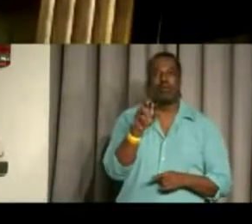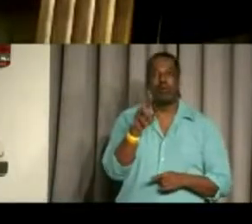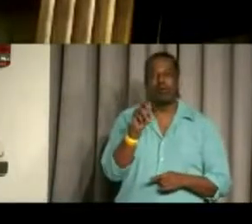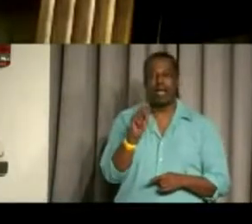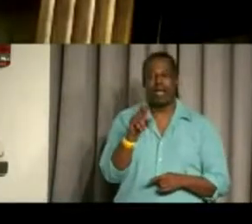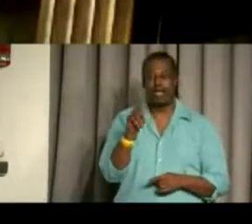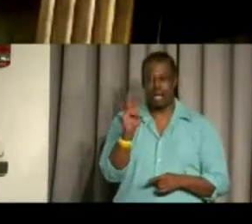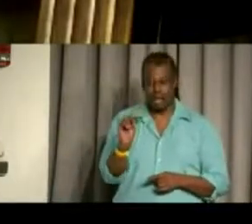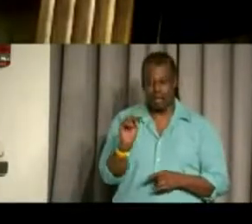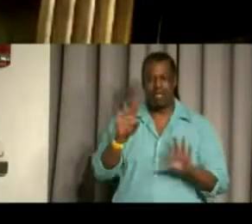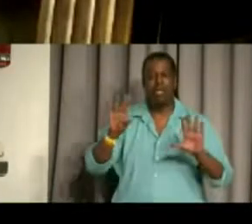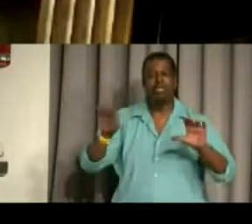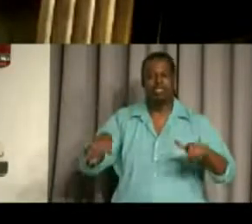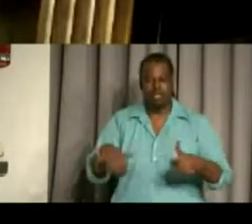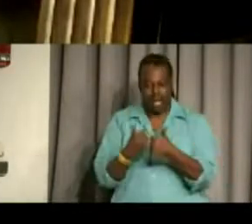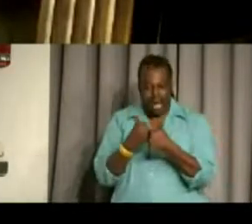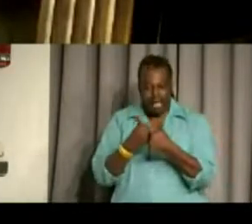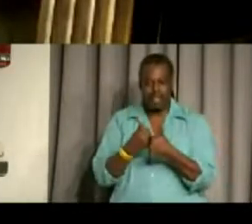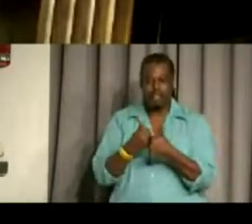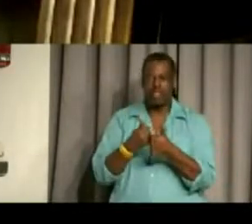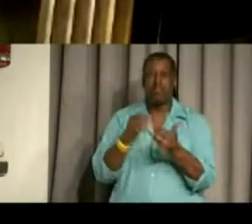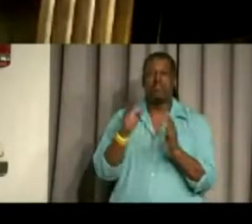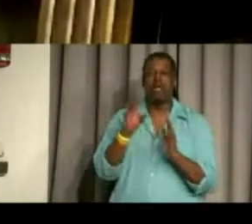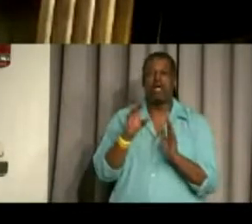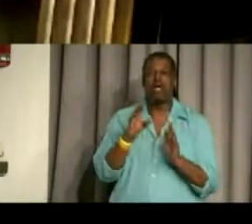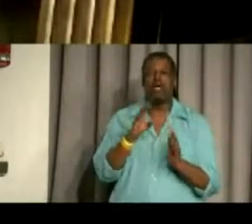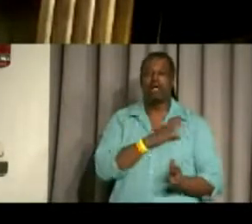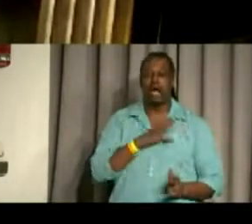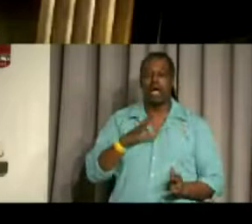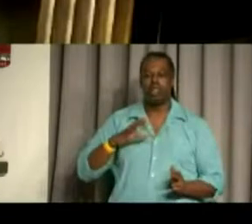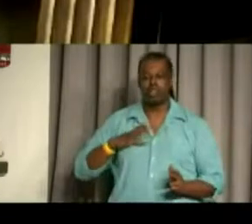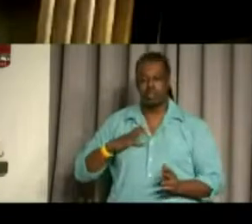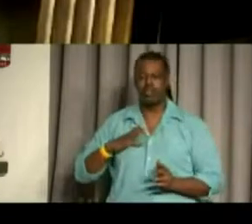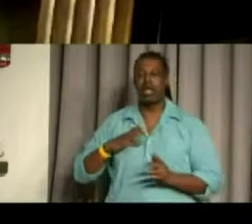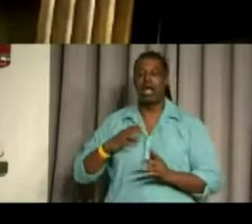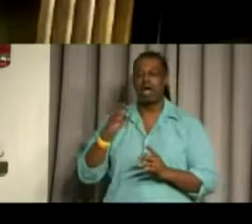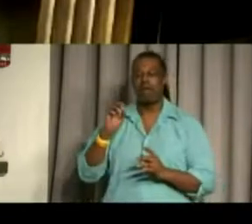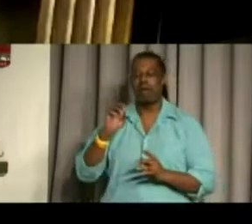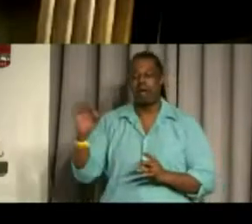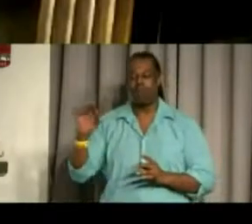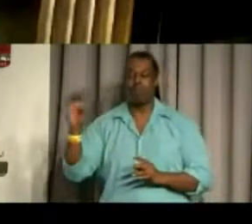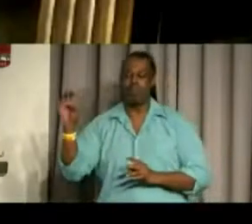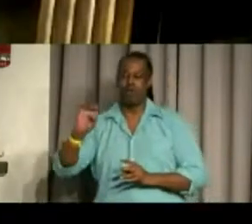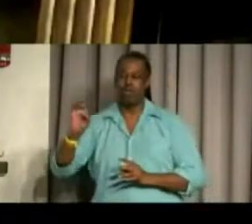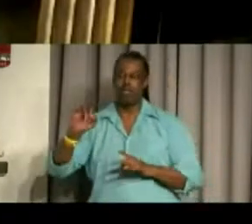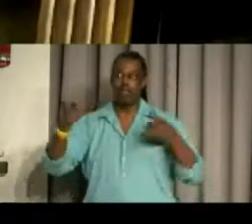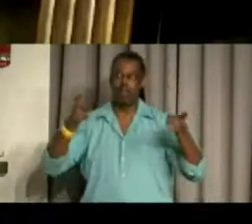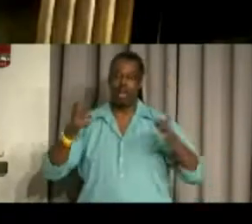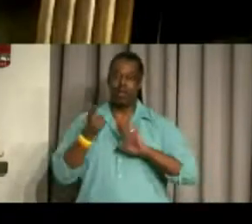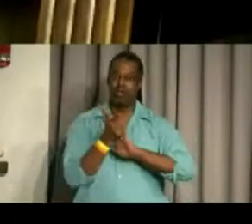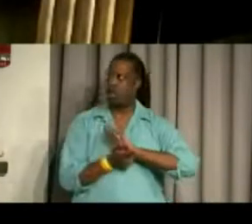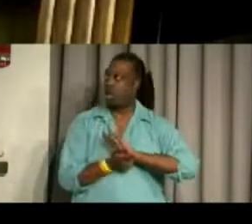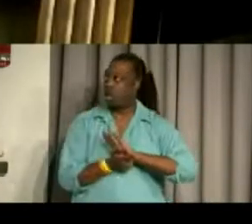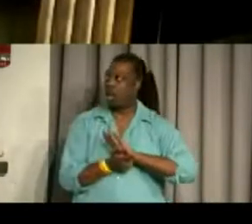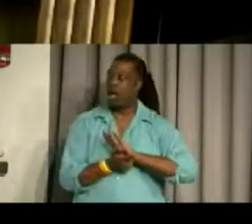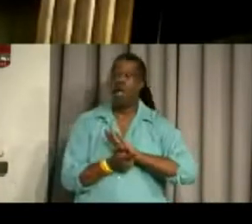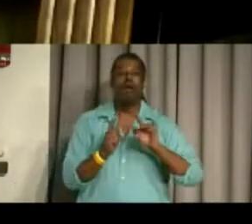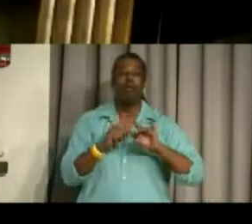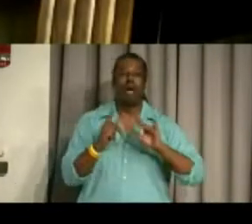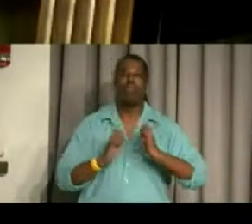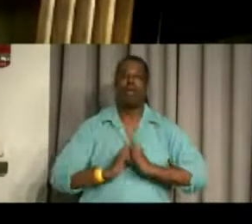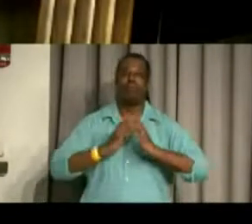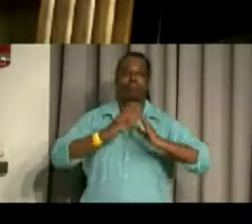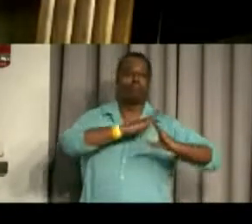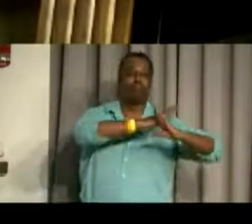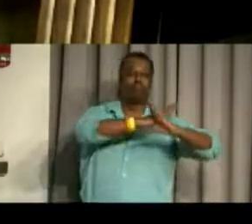ballot challenging the validity, the constitutionality of the emergency manager law. Barriers were erected to